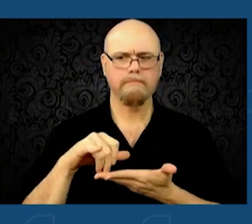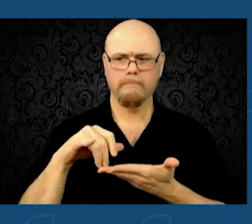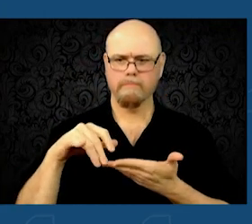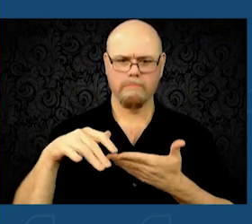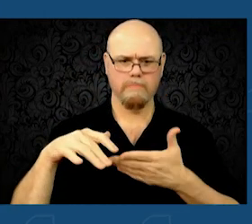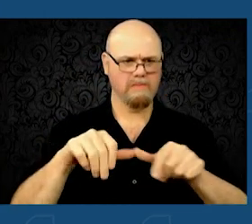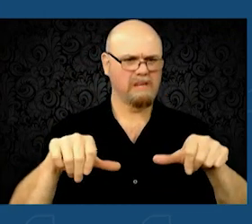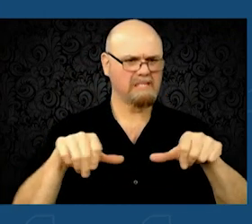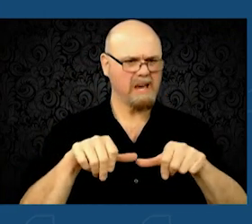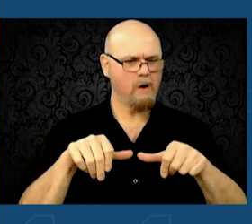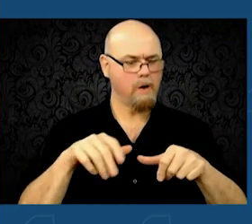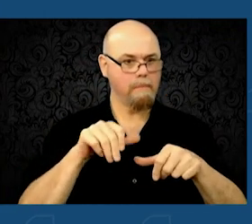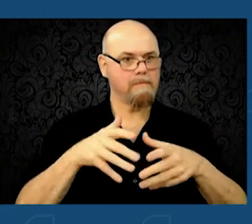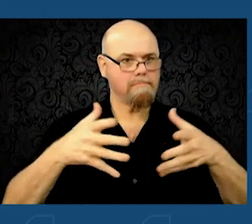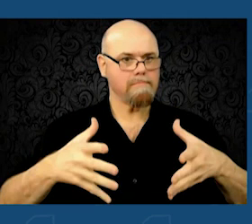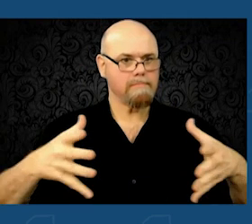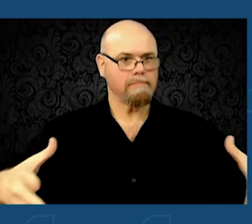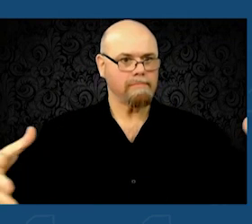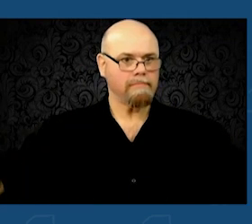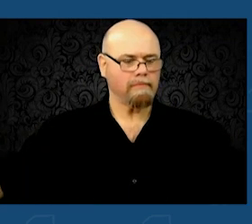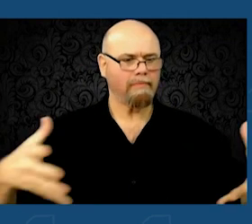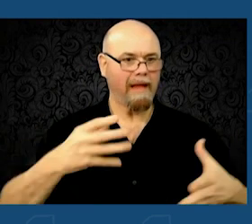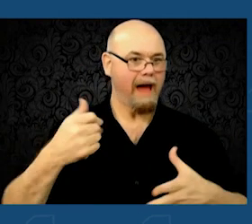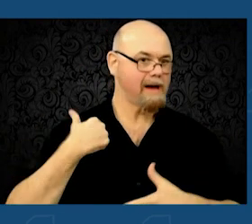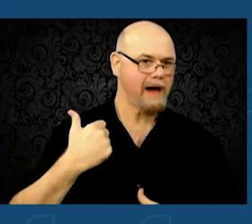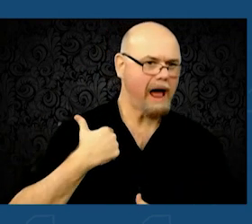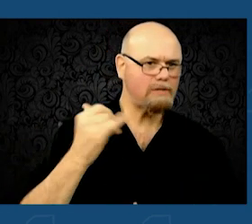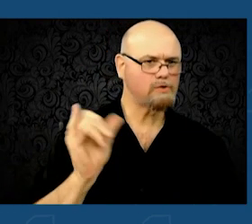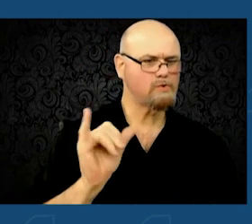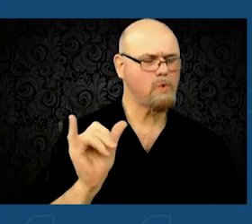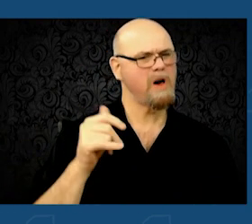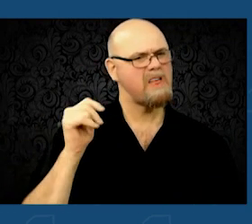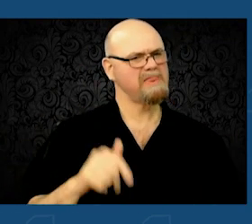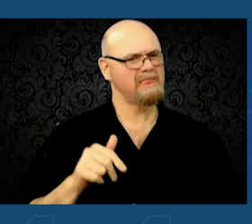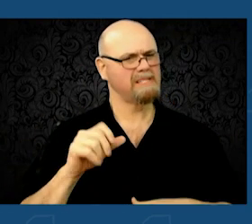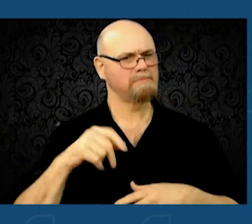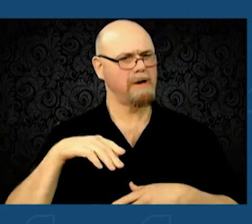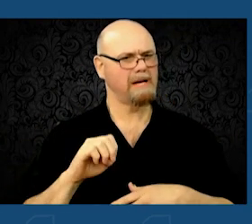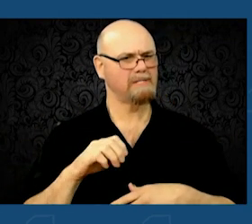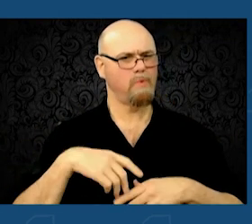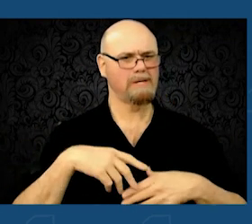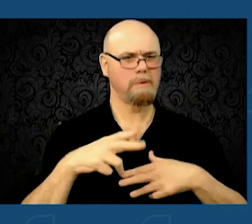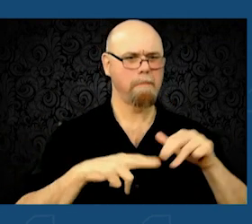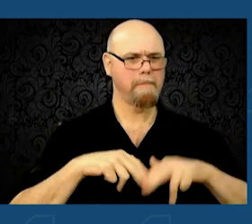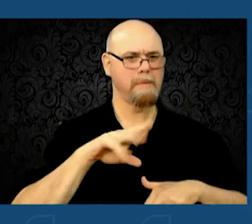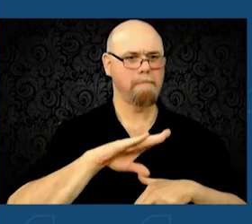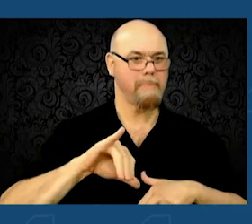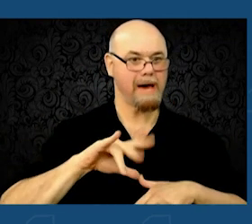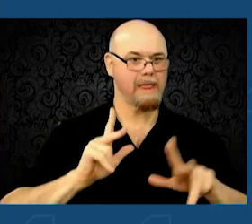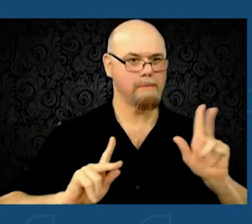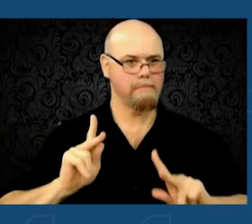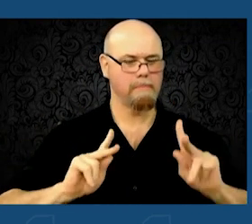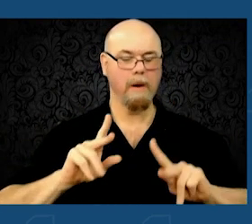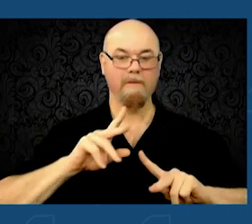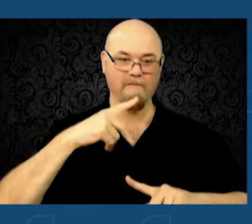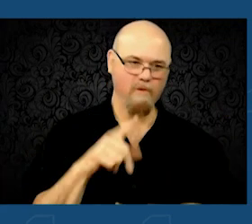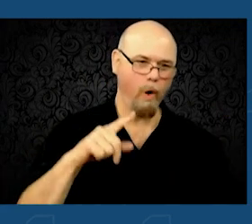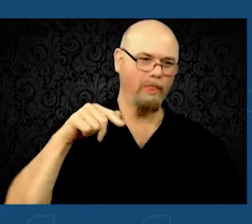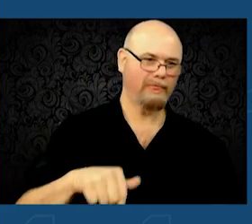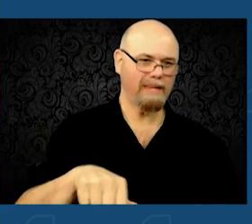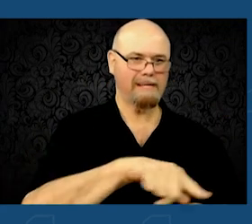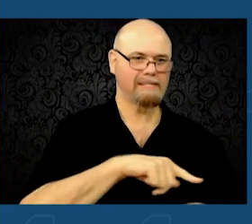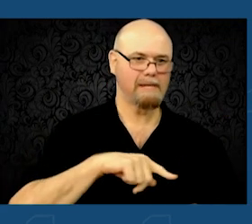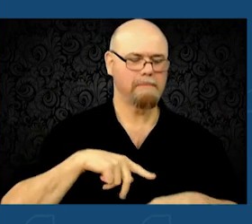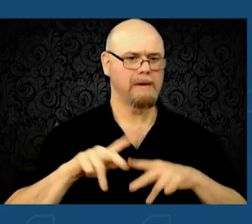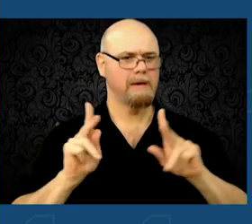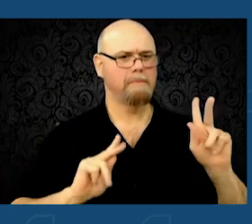into Canada. A space that was built by the people, for the people. And I couldn't be more proud to join